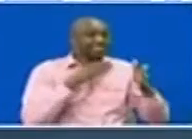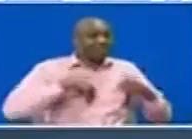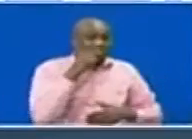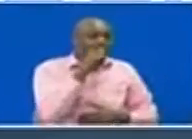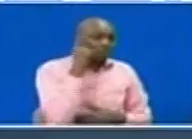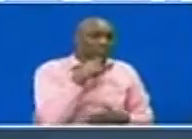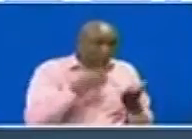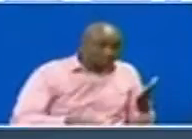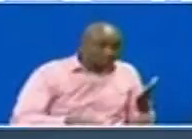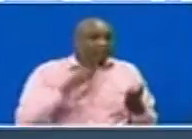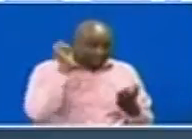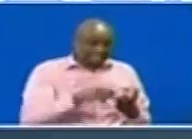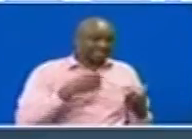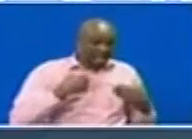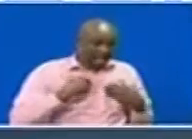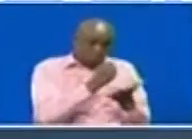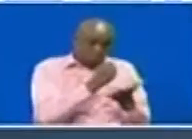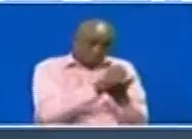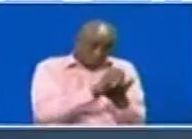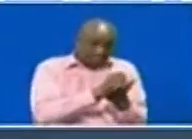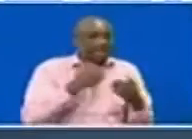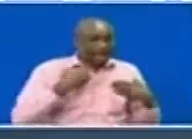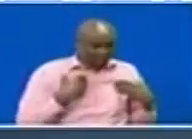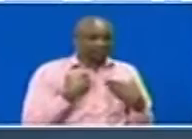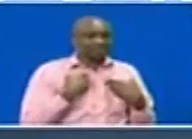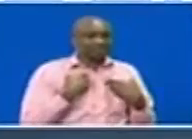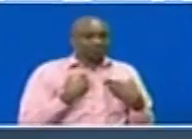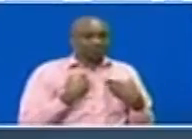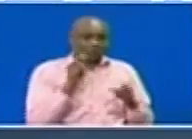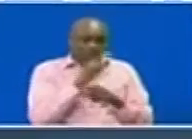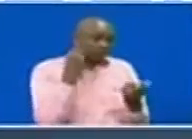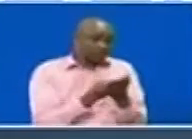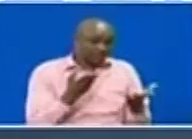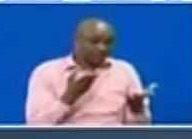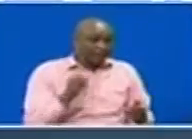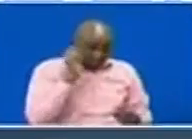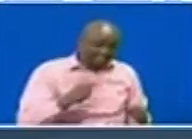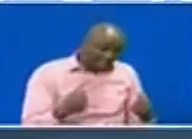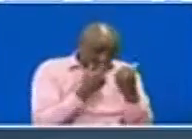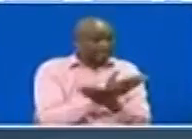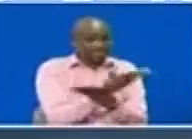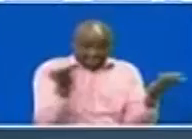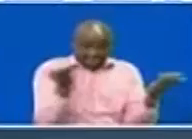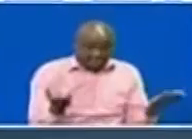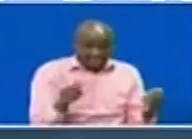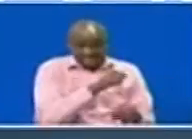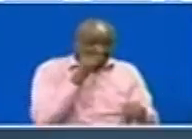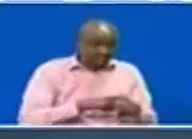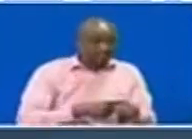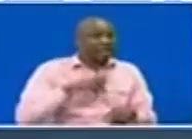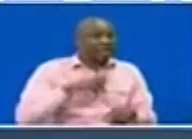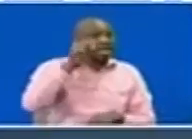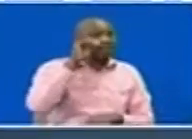provides clearly that there should be lifestyle audits on anybody. Mm. And this should be done and can be done at random. When you talk